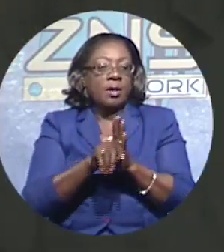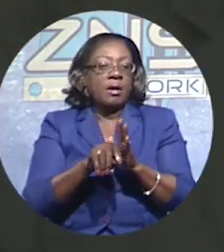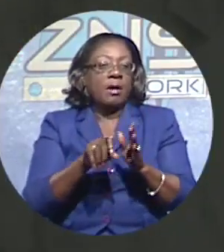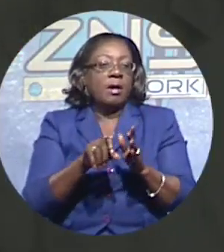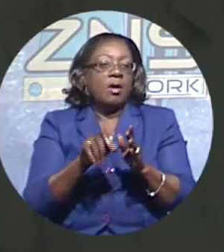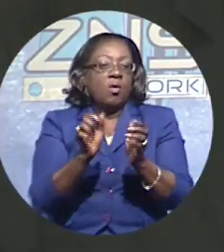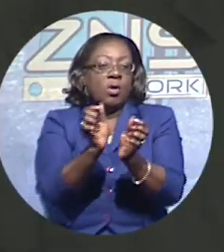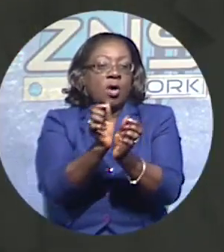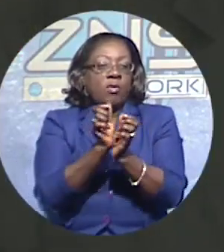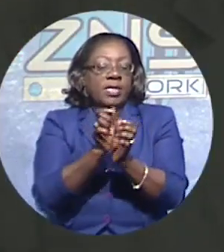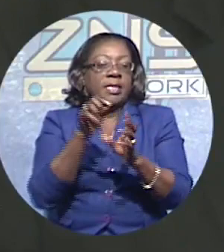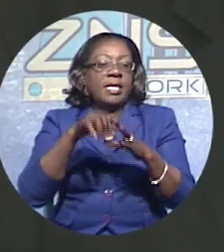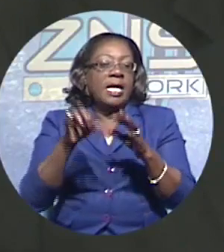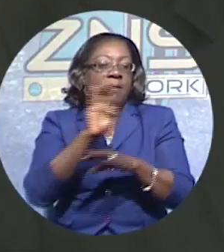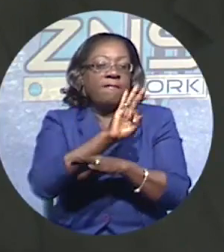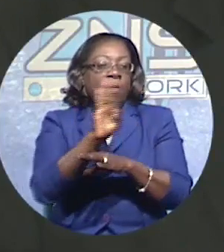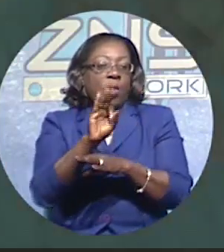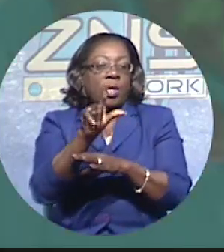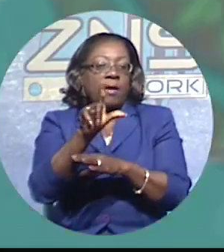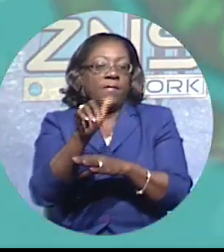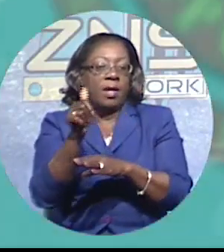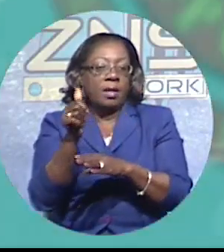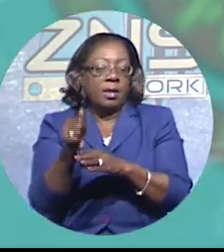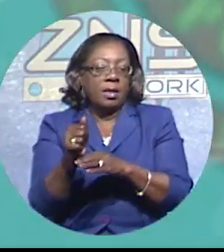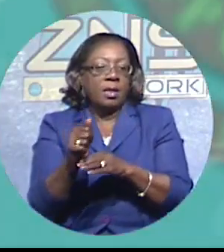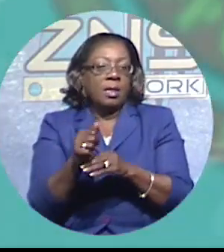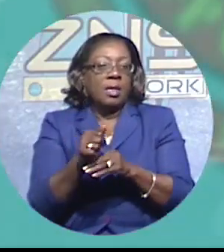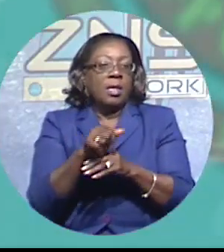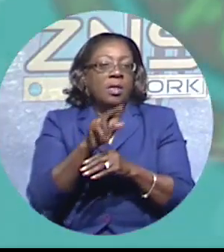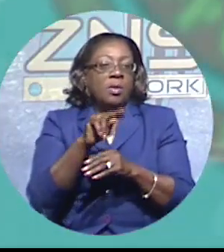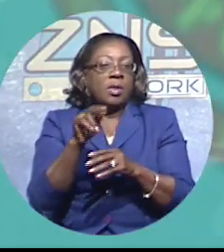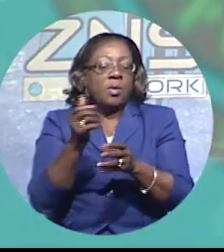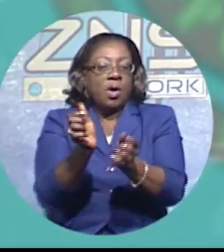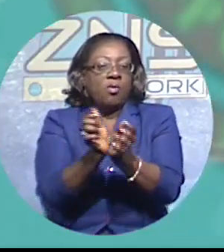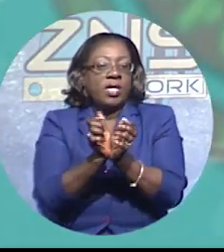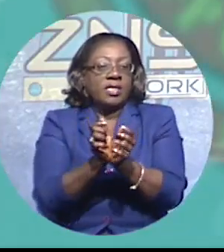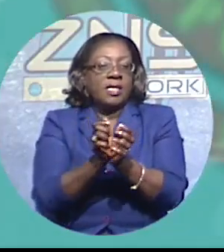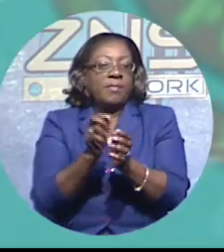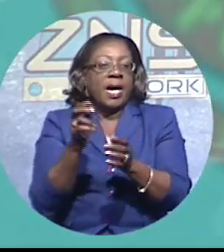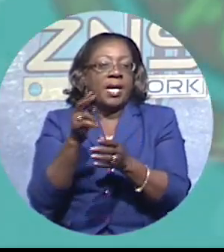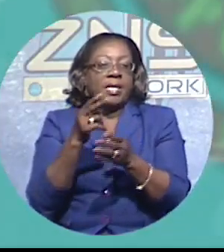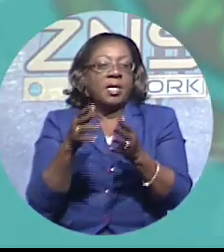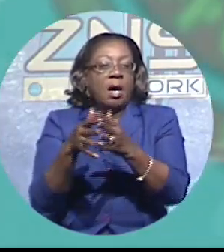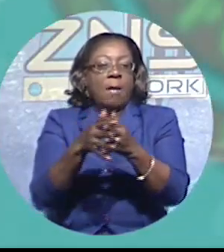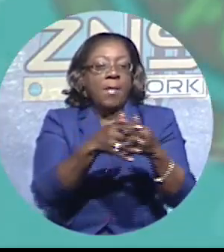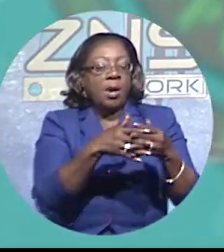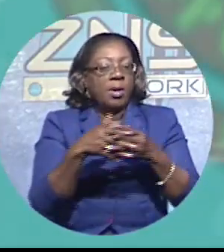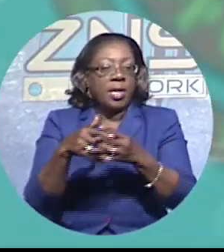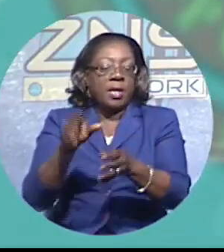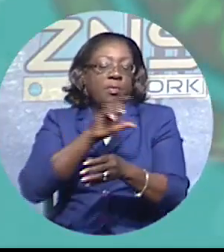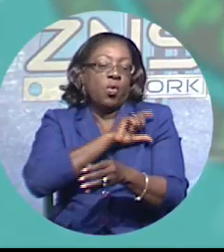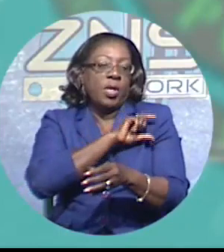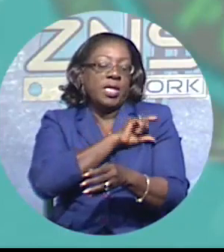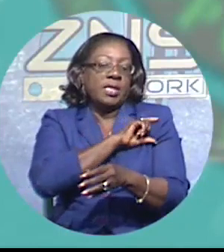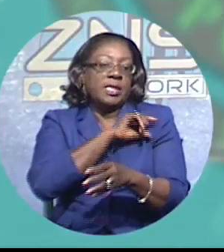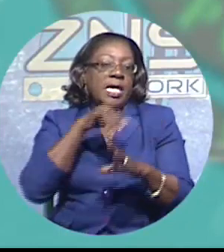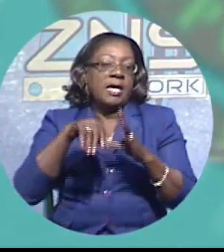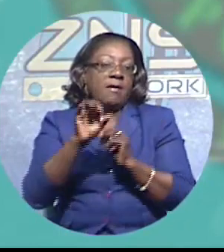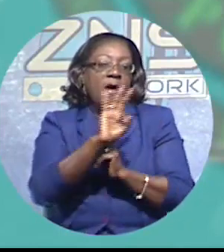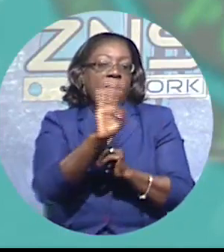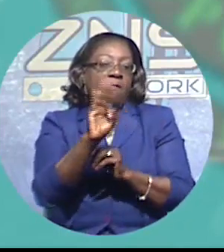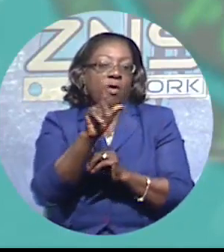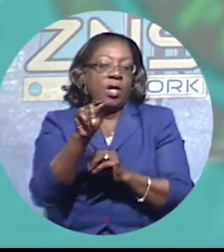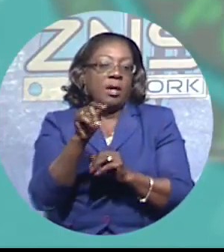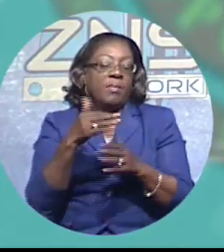enforcement officials. 18-year-old Leo Bethel and 21-year-old Rumeel Gray were arrested by U.S. authorities in Miami, Florida, between